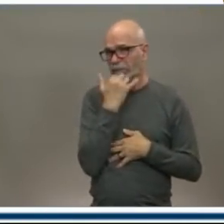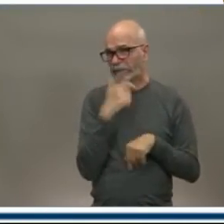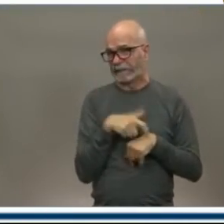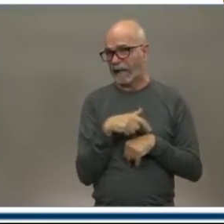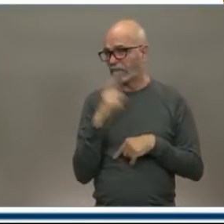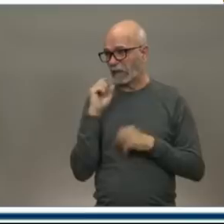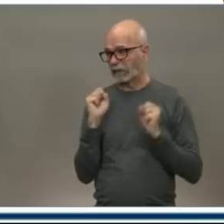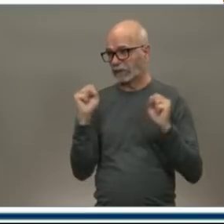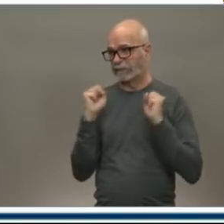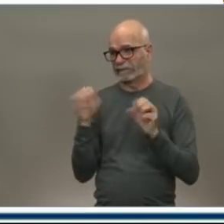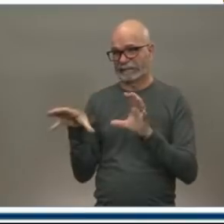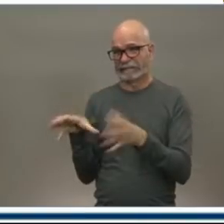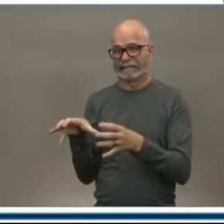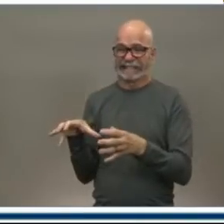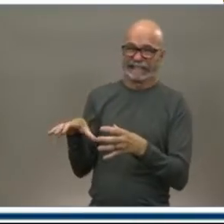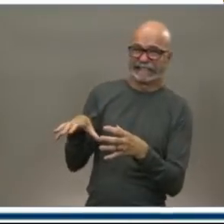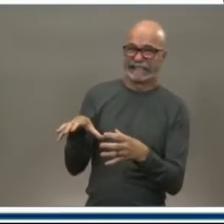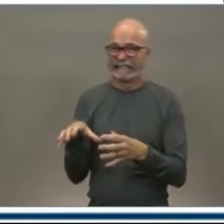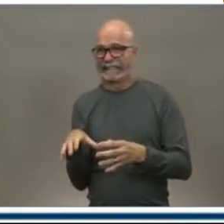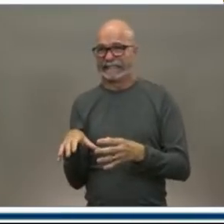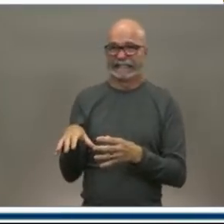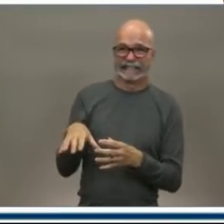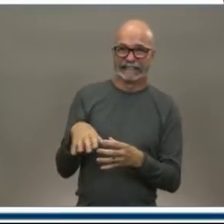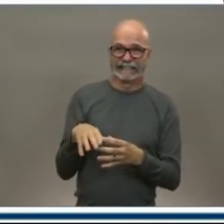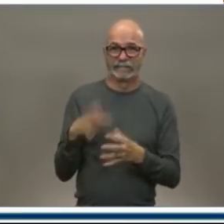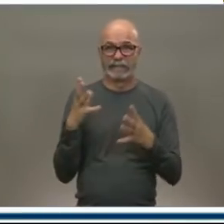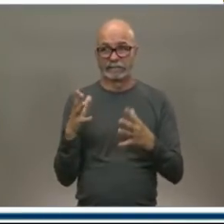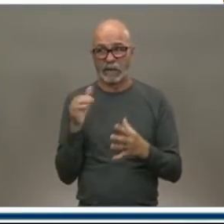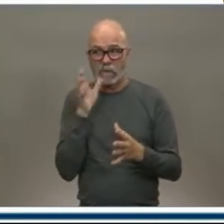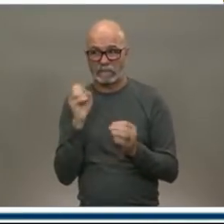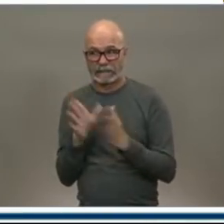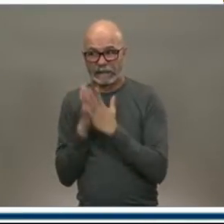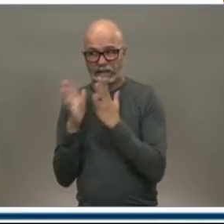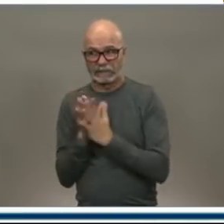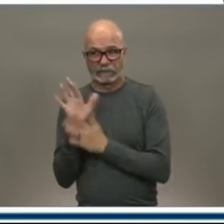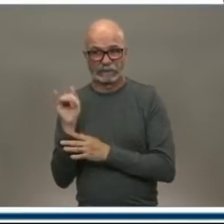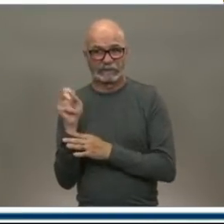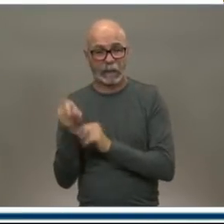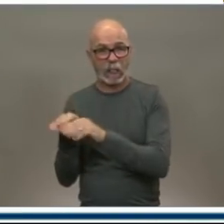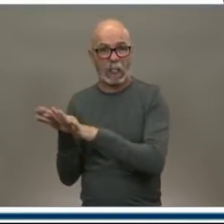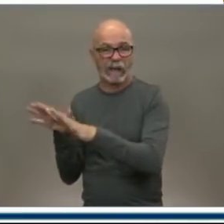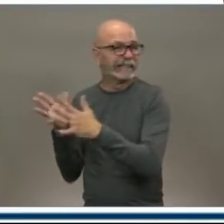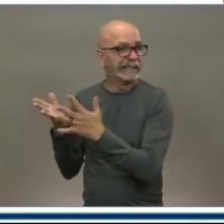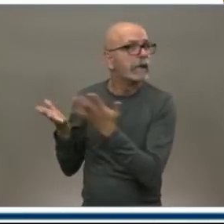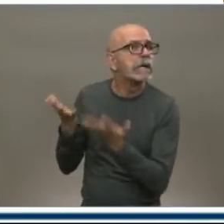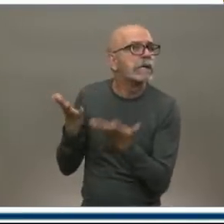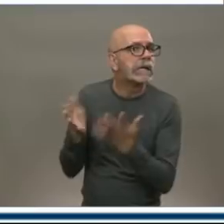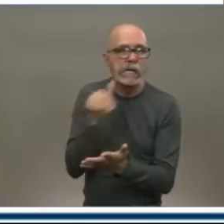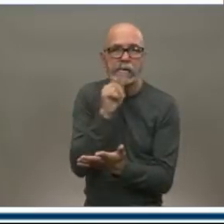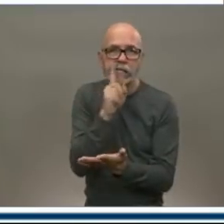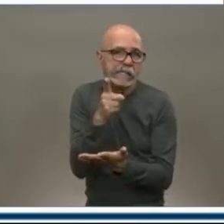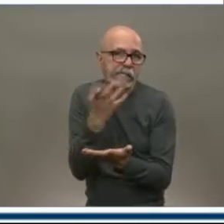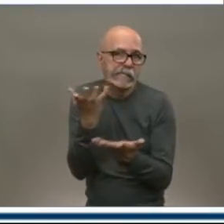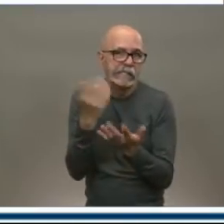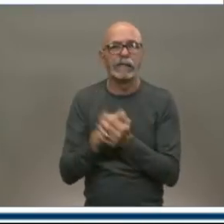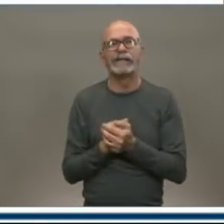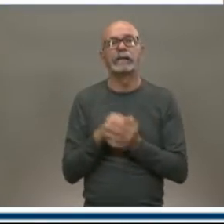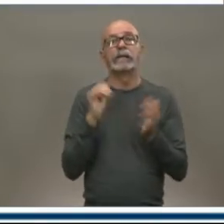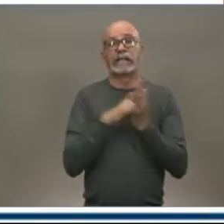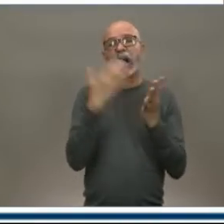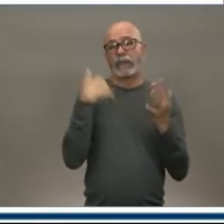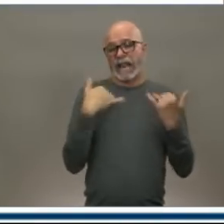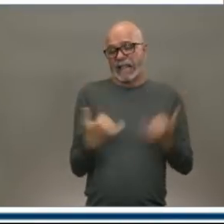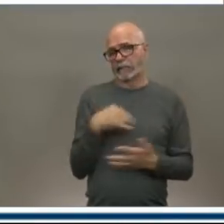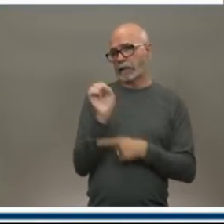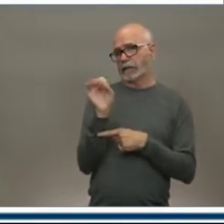or would appear to raise the risk of infection for students. No, I don't think it. That's why it's, as I said earlier, that's why